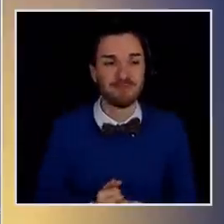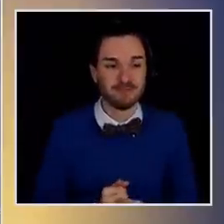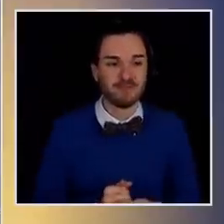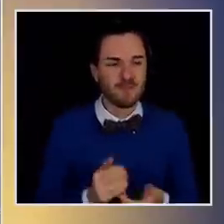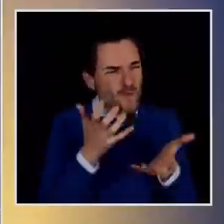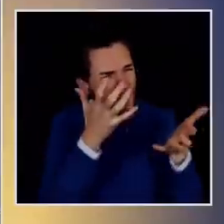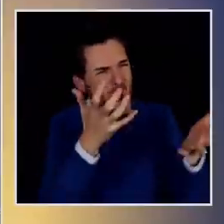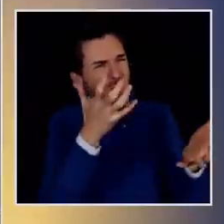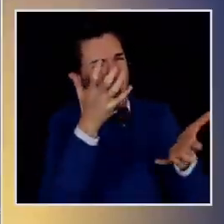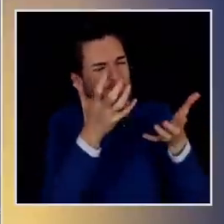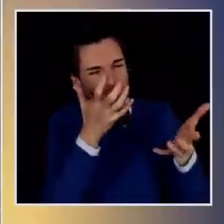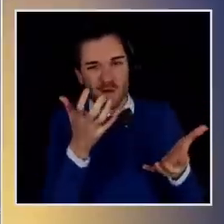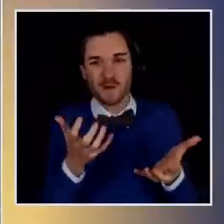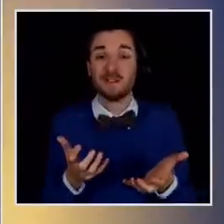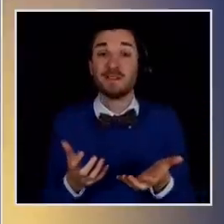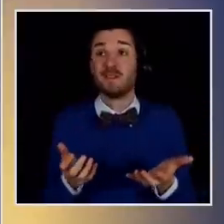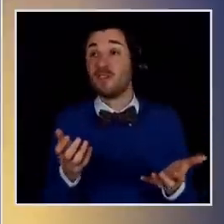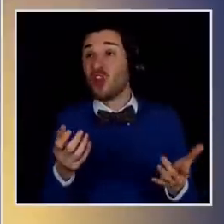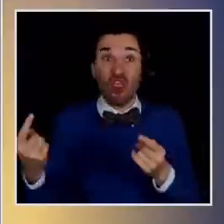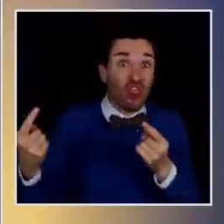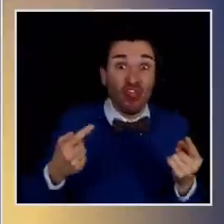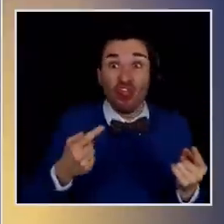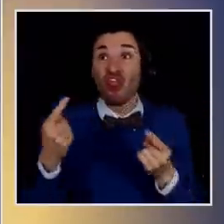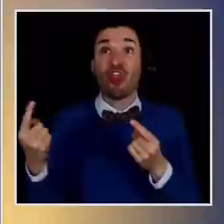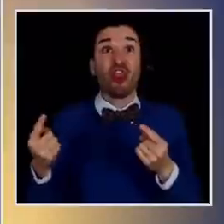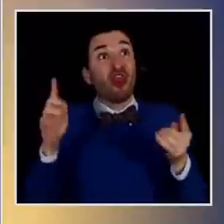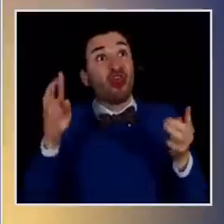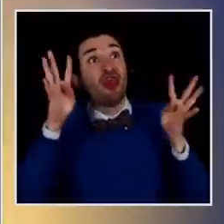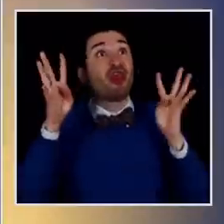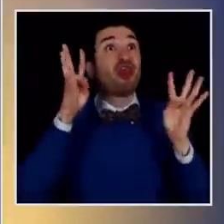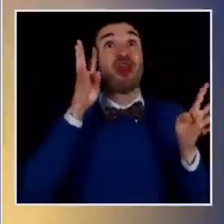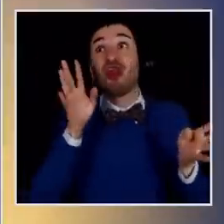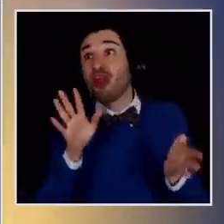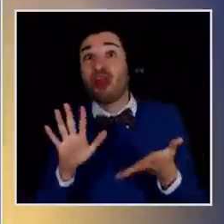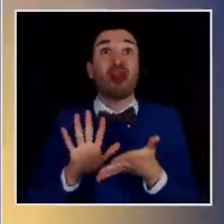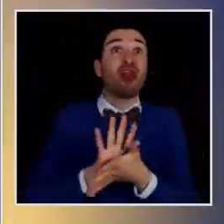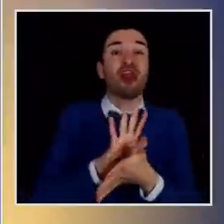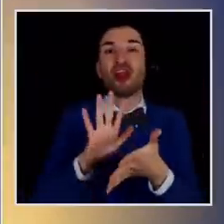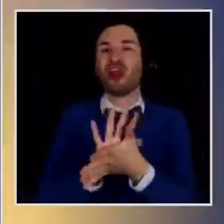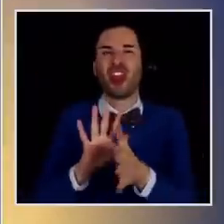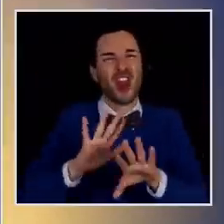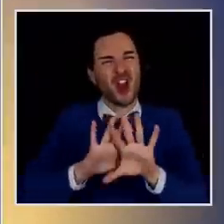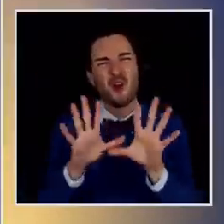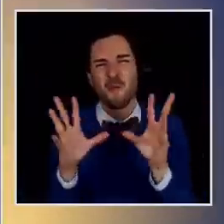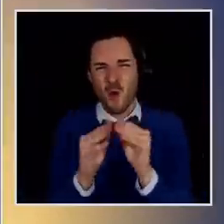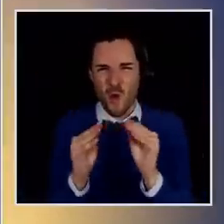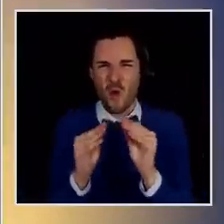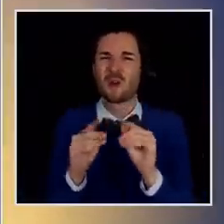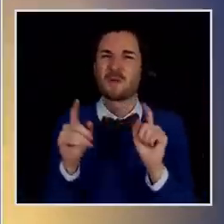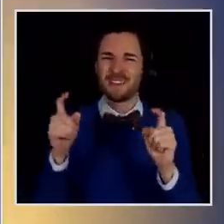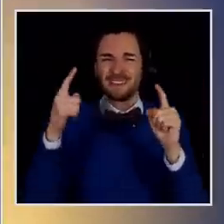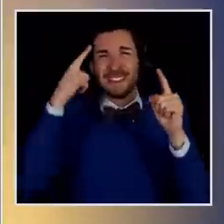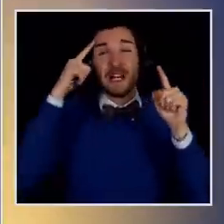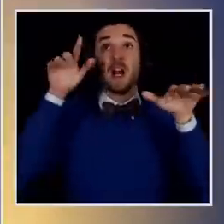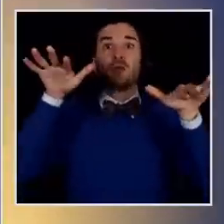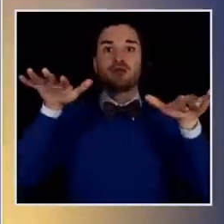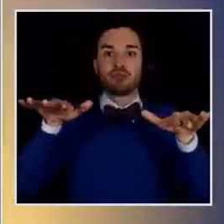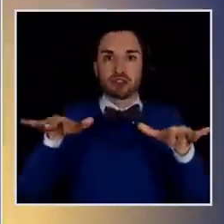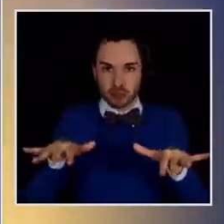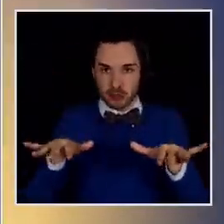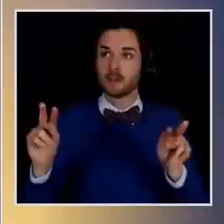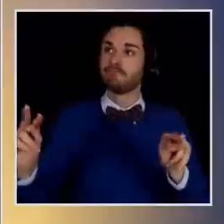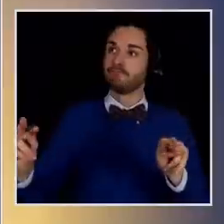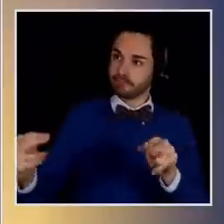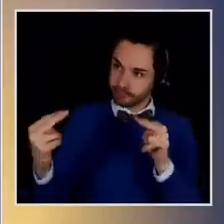It's time to put away the harsh rhetoric, lower the temperature, see each other again, listen to each other